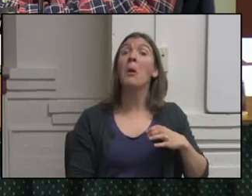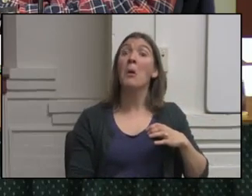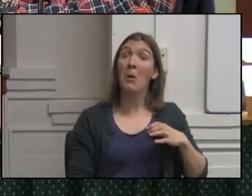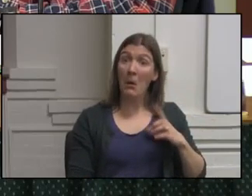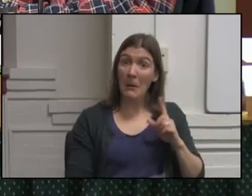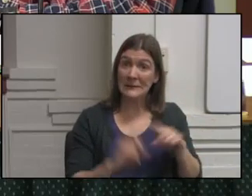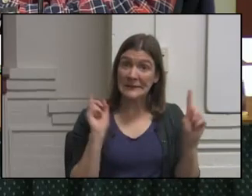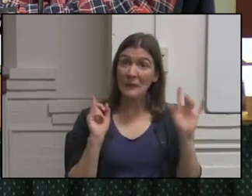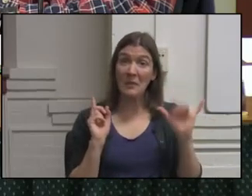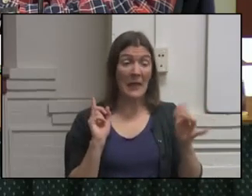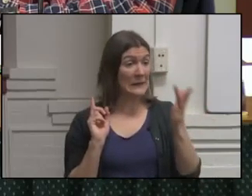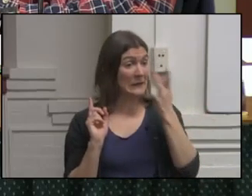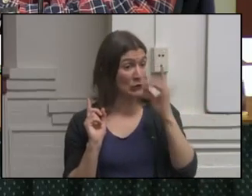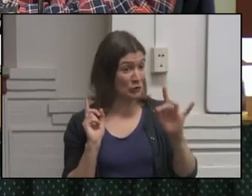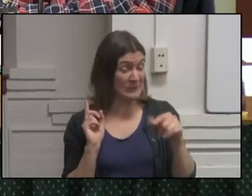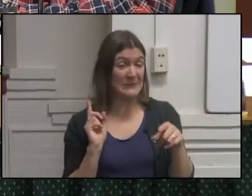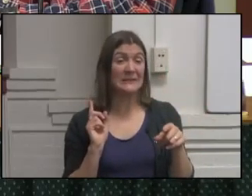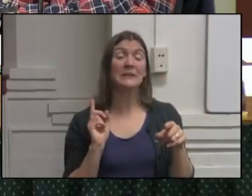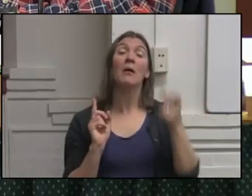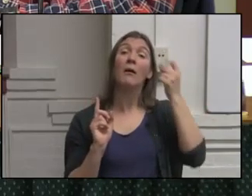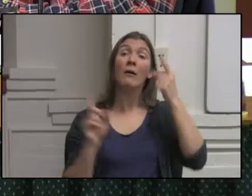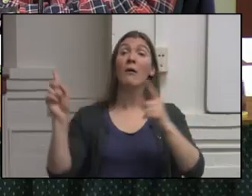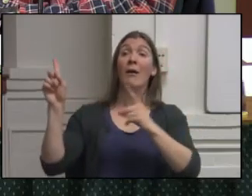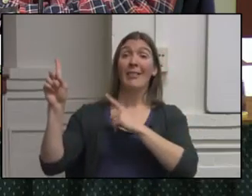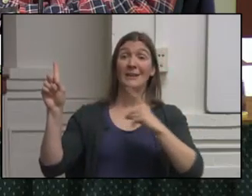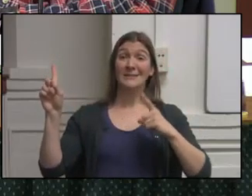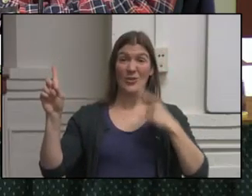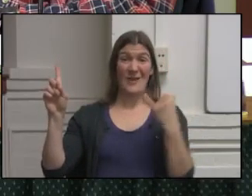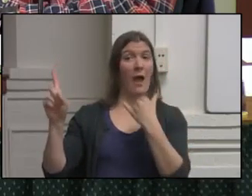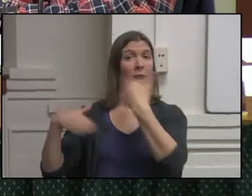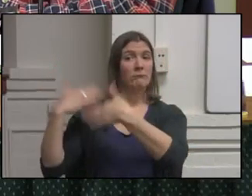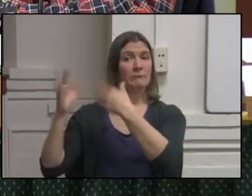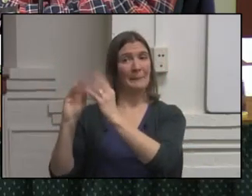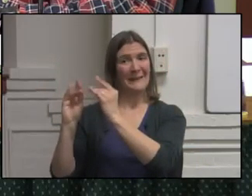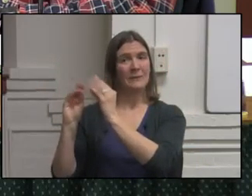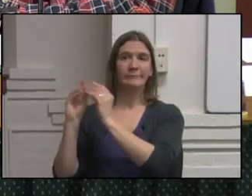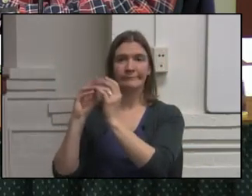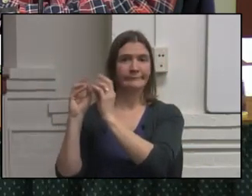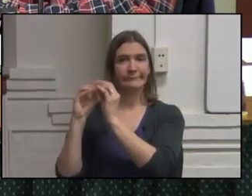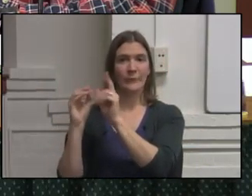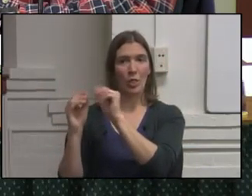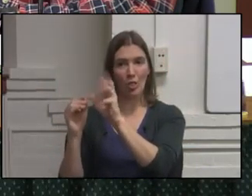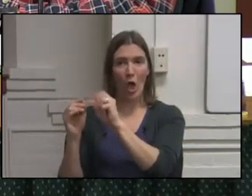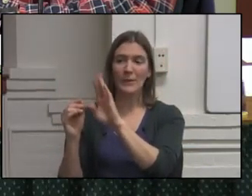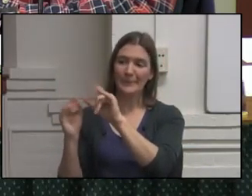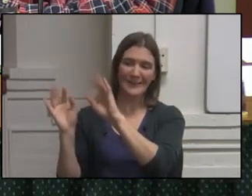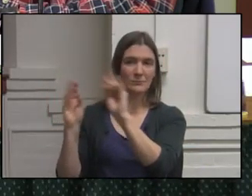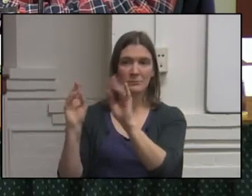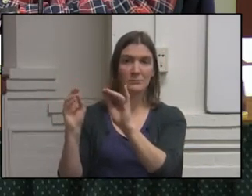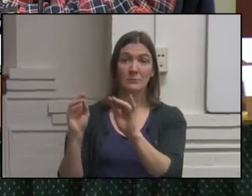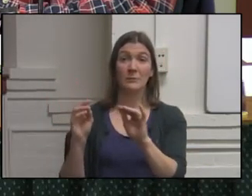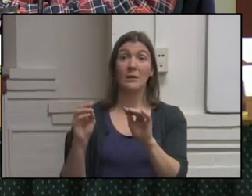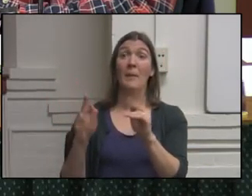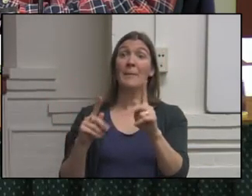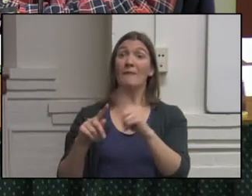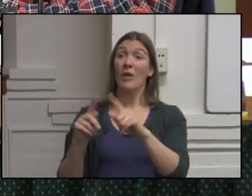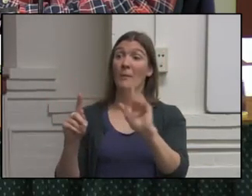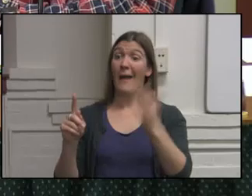interesting committee because while the legislature is in session, all the legislators from Windham County